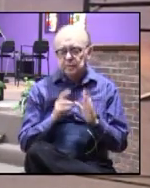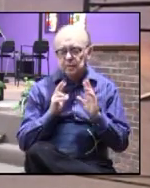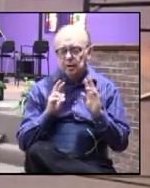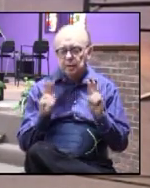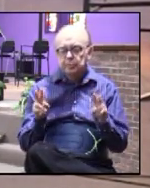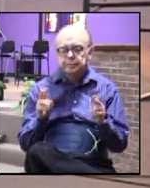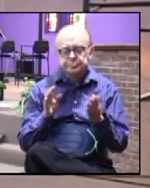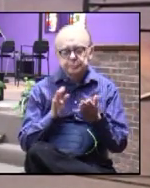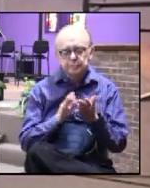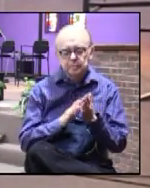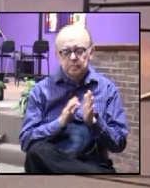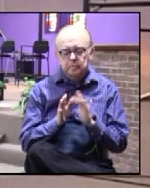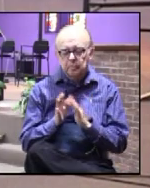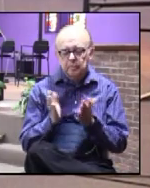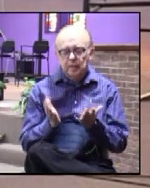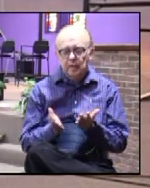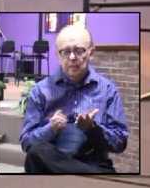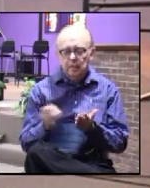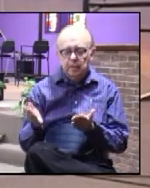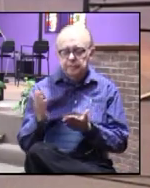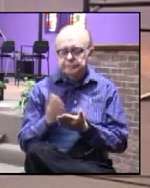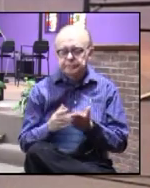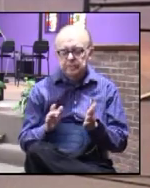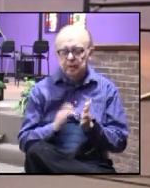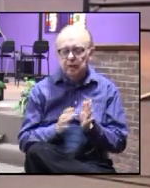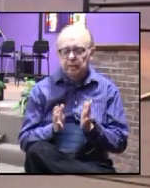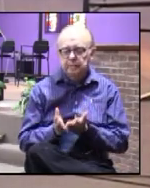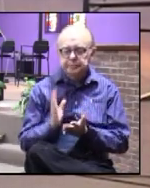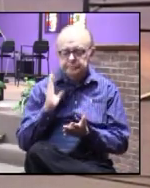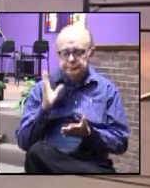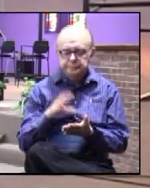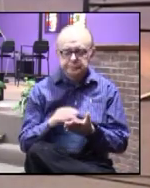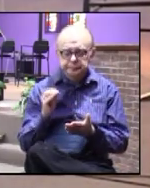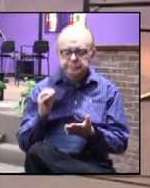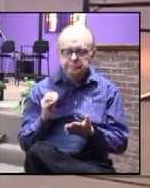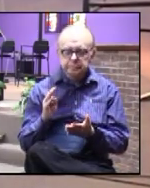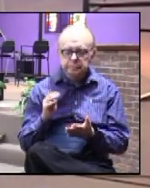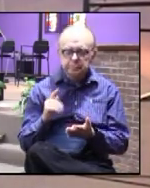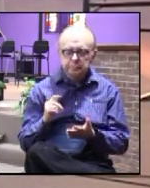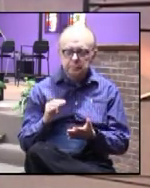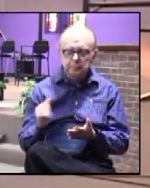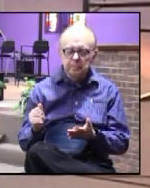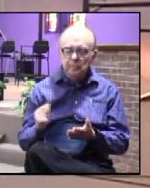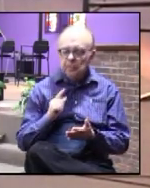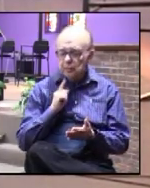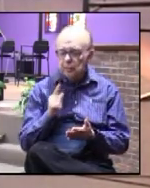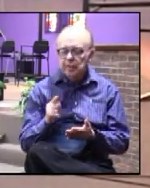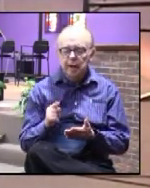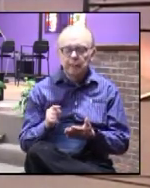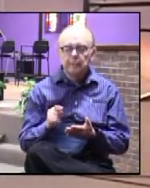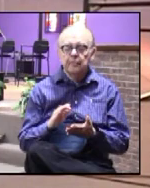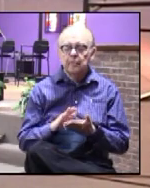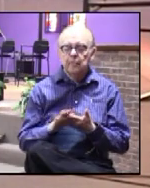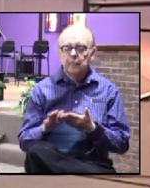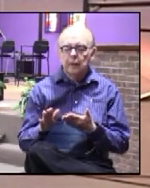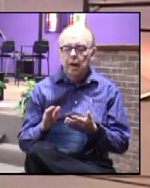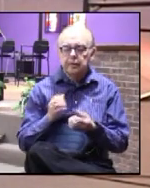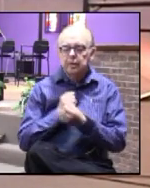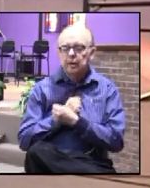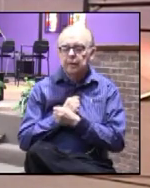Bible and other parts of the Bible, you will find that Martha really was a kind and a loving